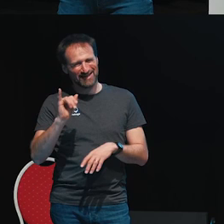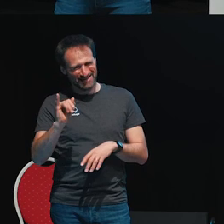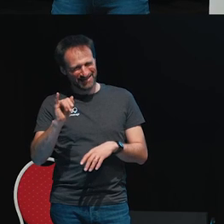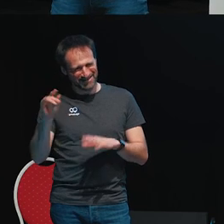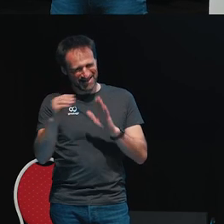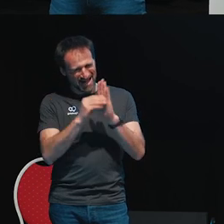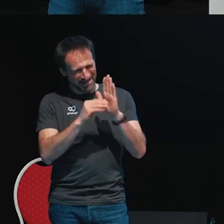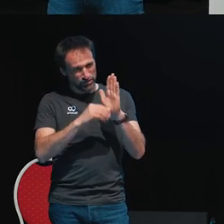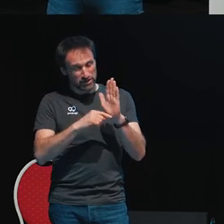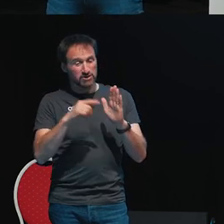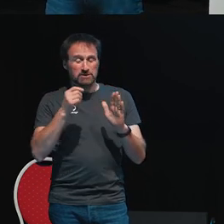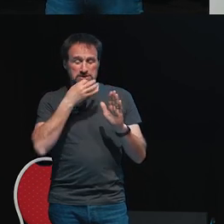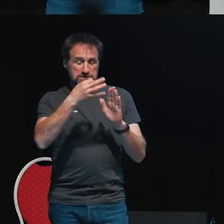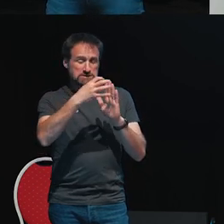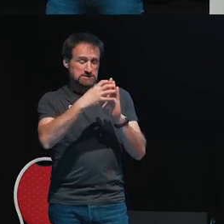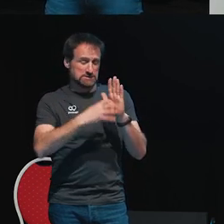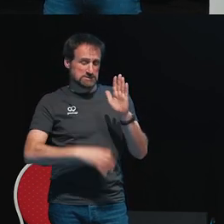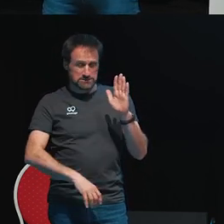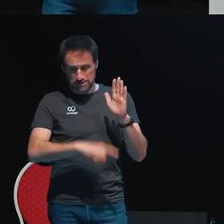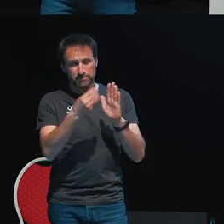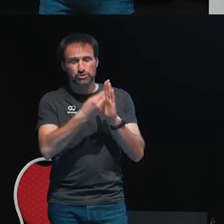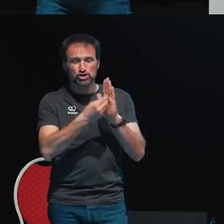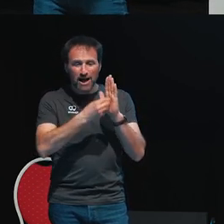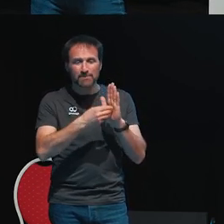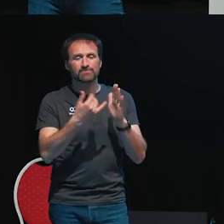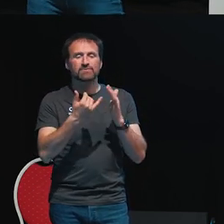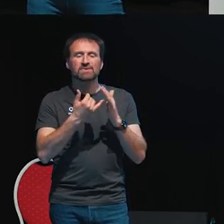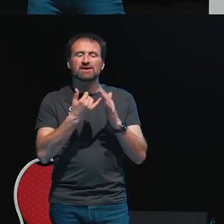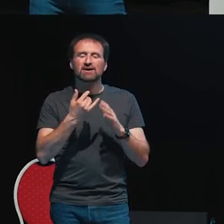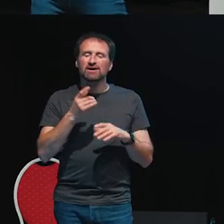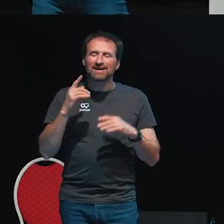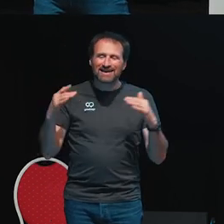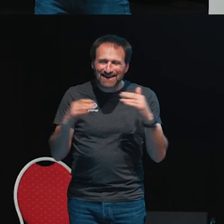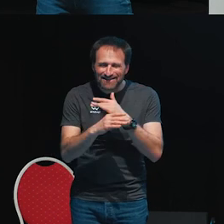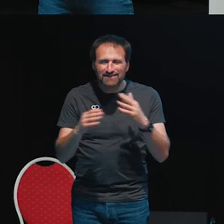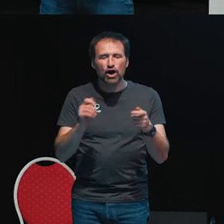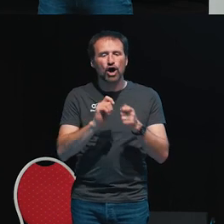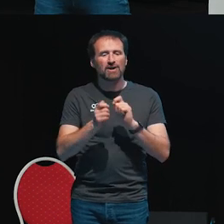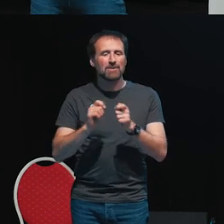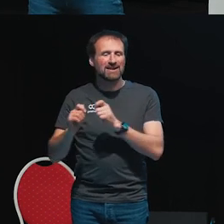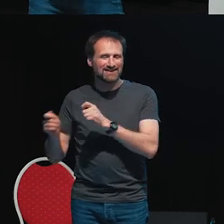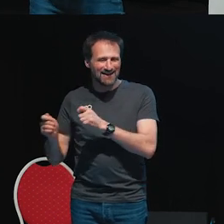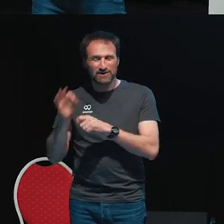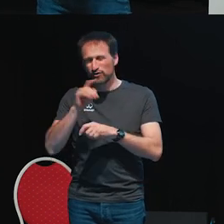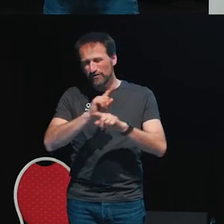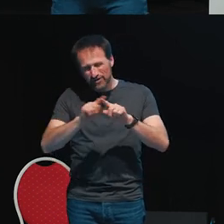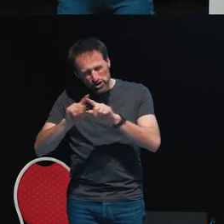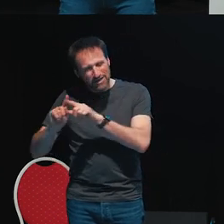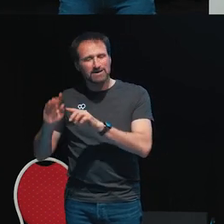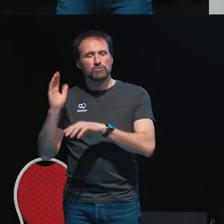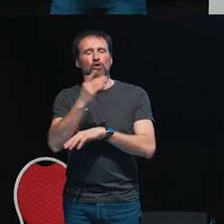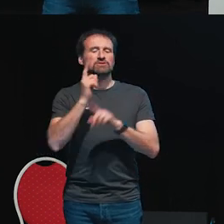quite extensively describes that the interoperability, having other browsers implement the same thing, is really important.